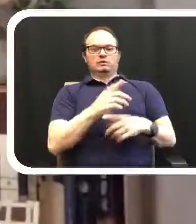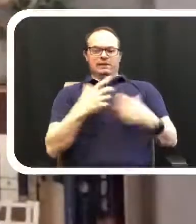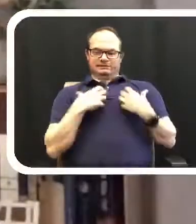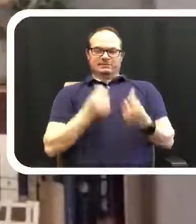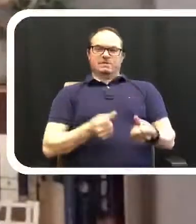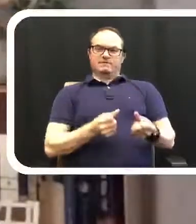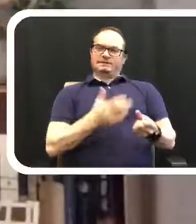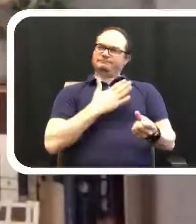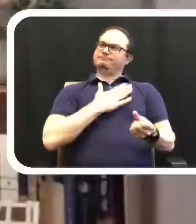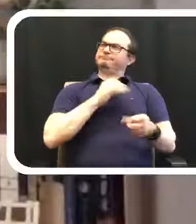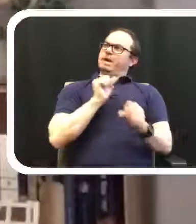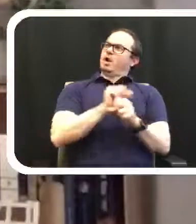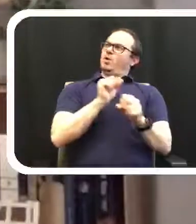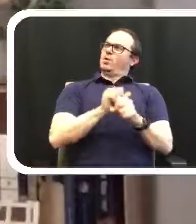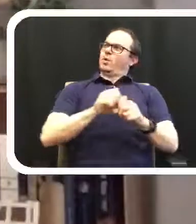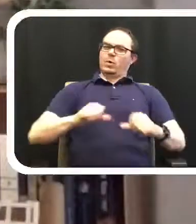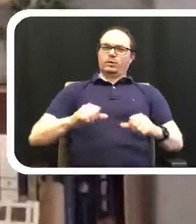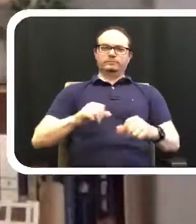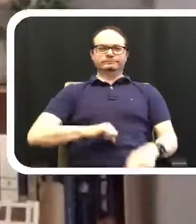to be understood.